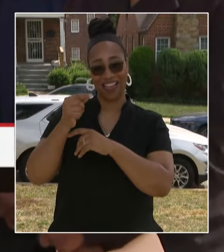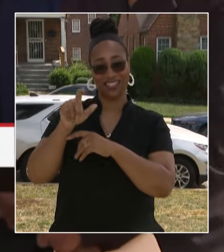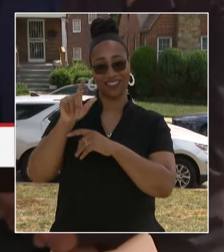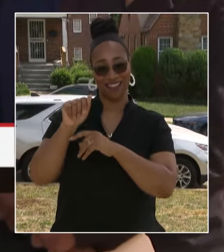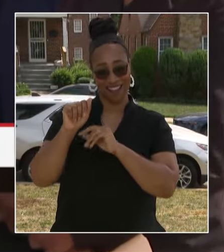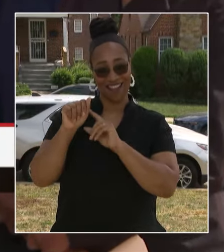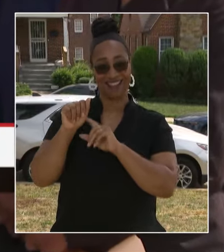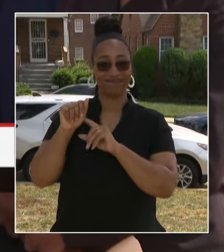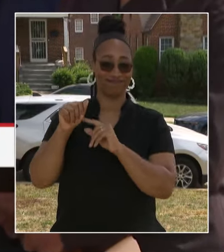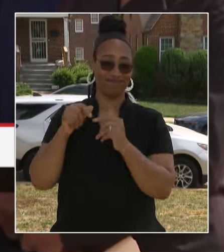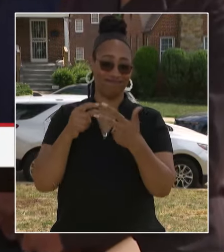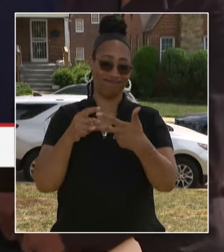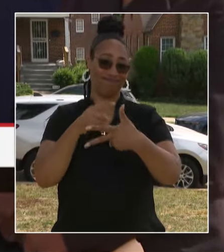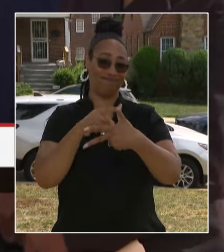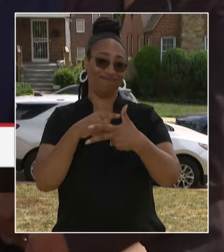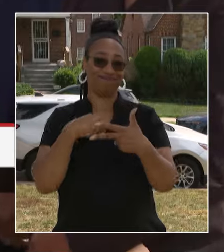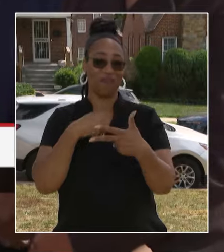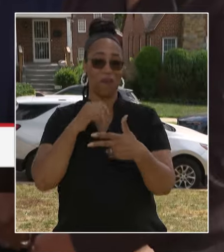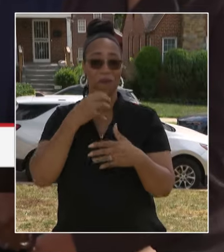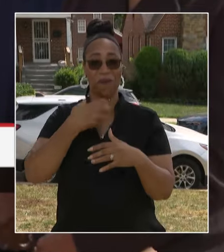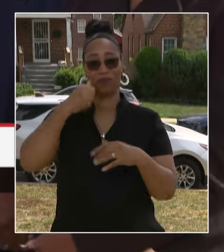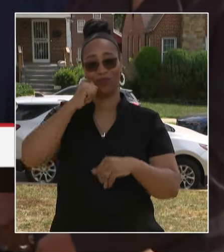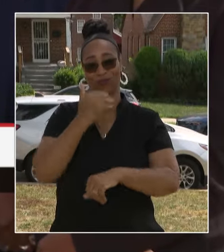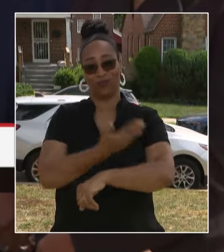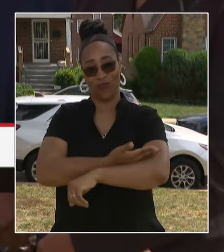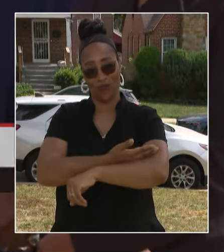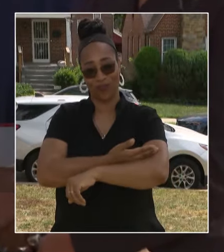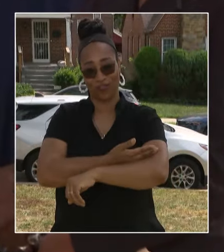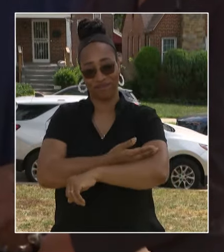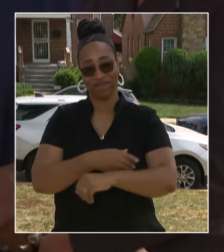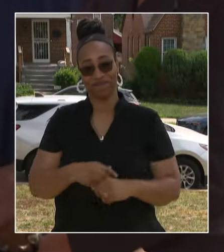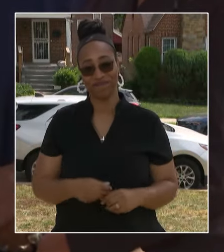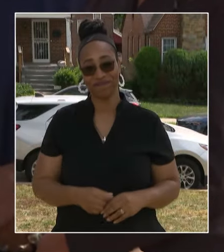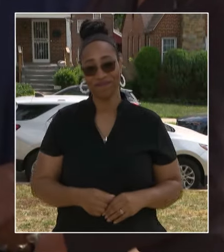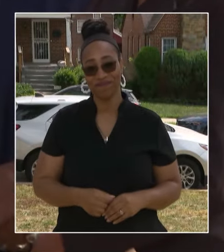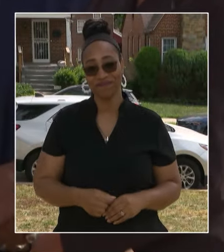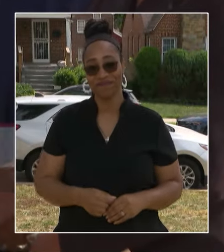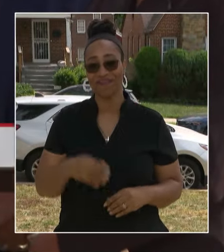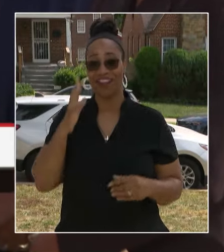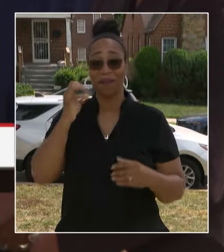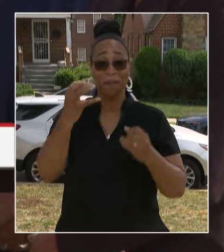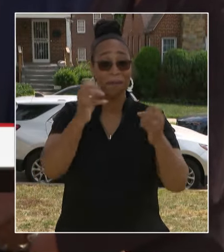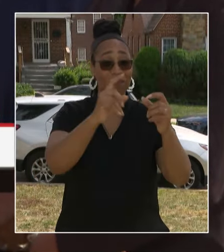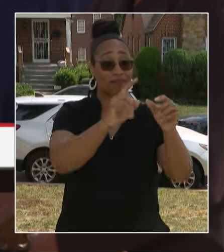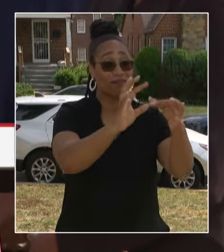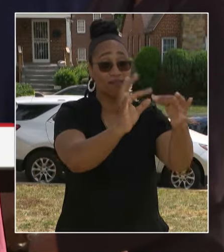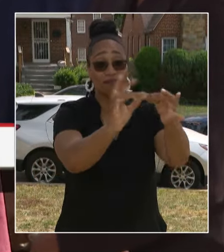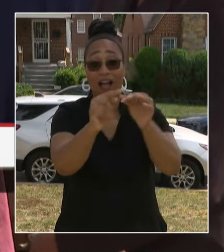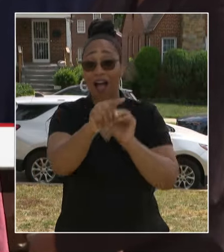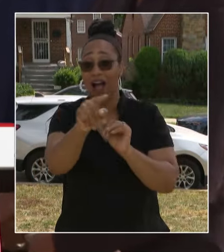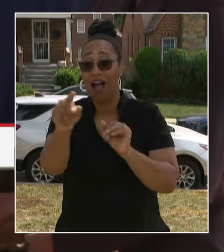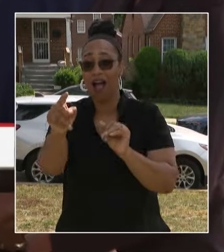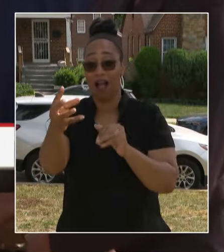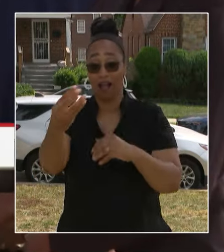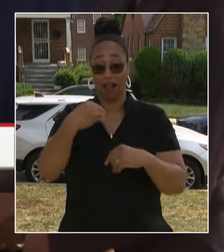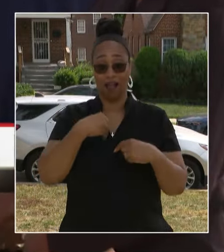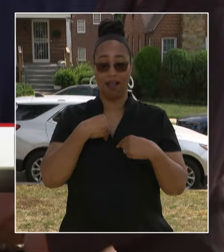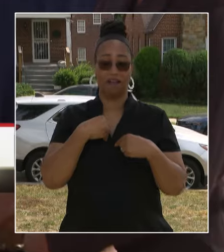so much has been said, I'm really not going to talk long. I do want to thank Councilmember